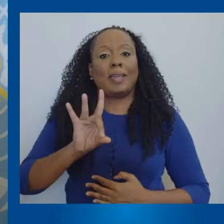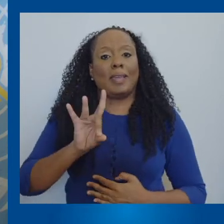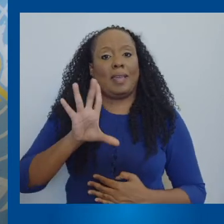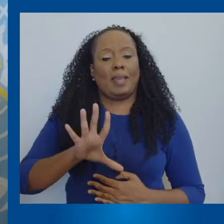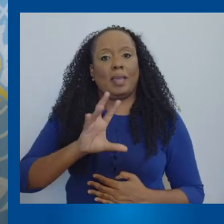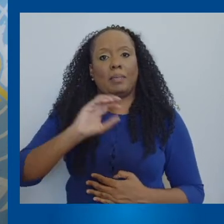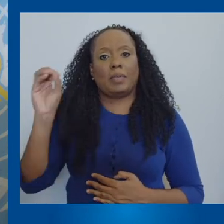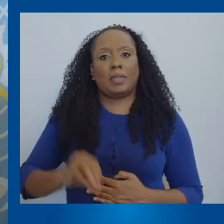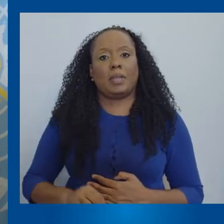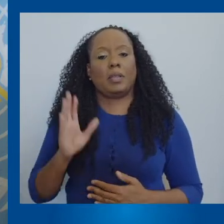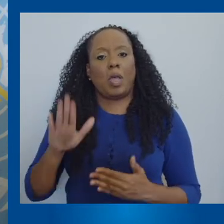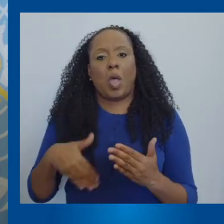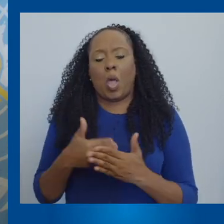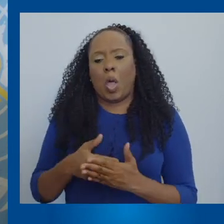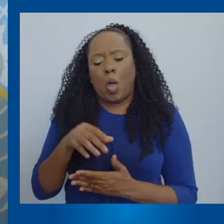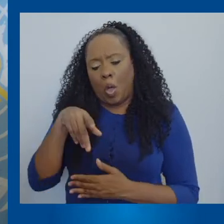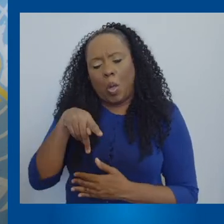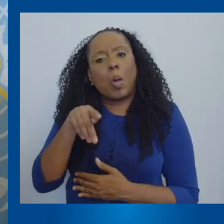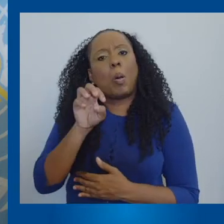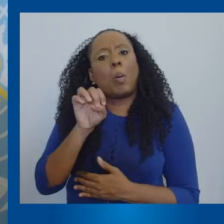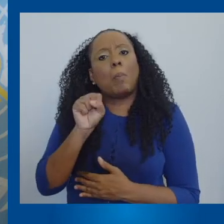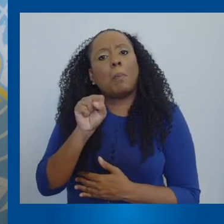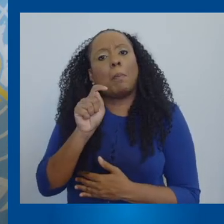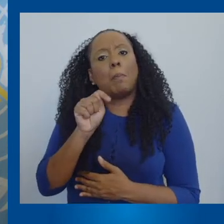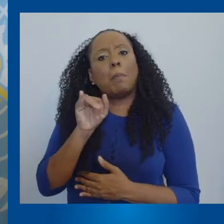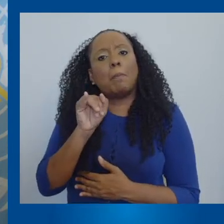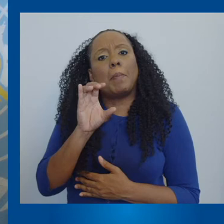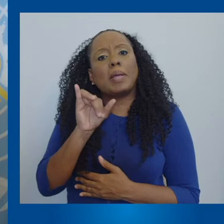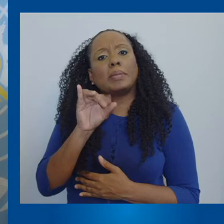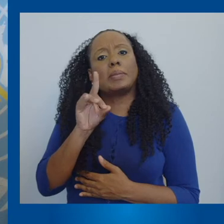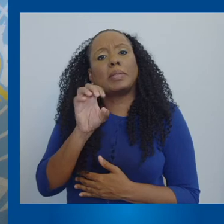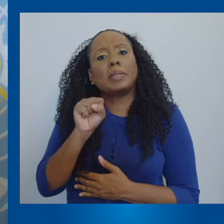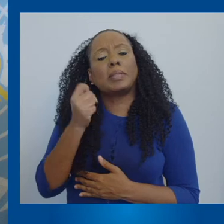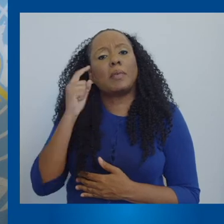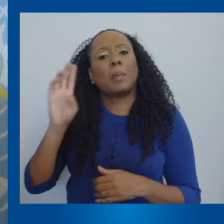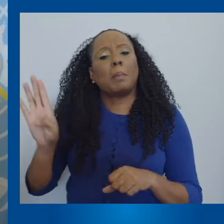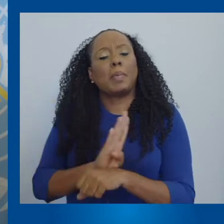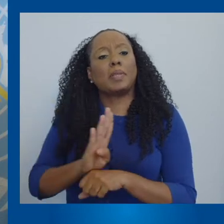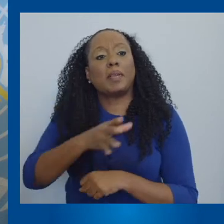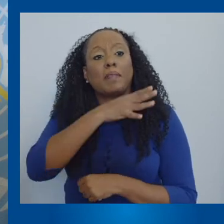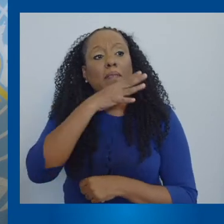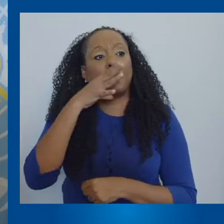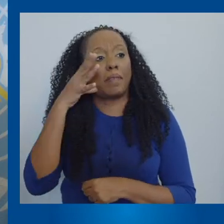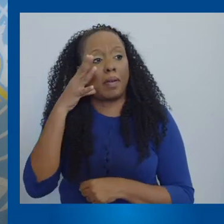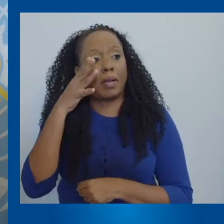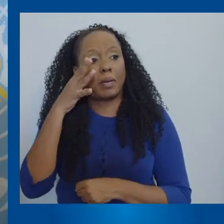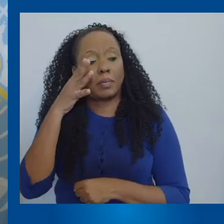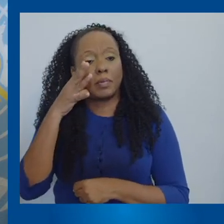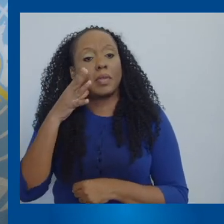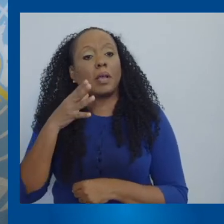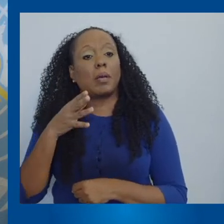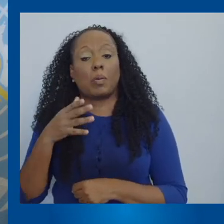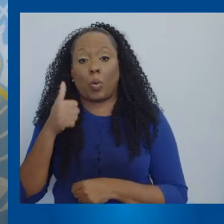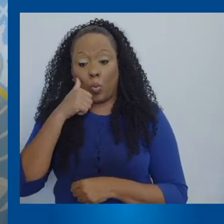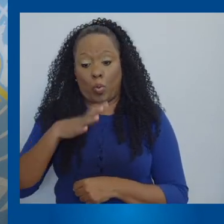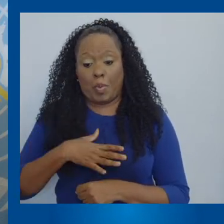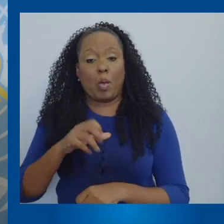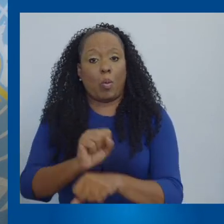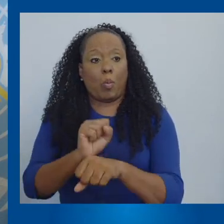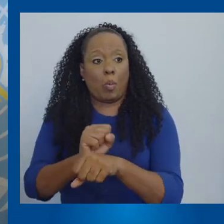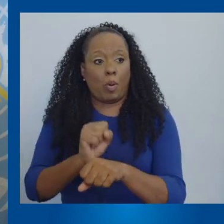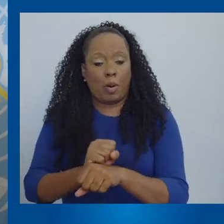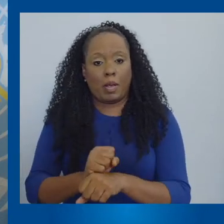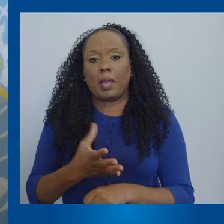85% of all pesticide application on commercial farms and plantations are done by women, often